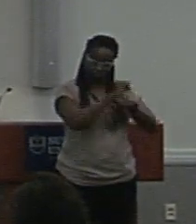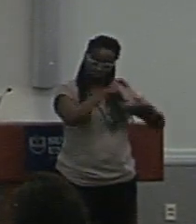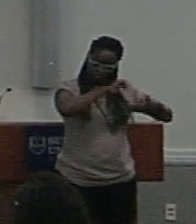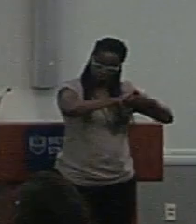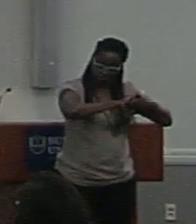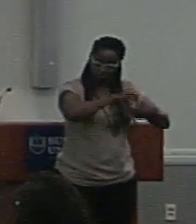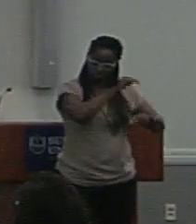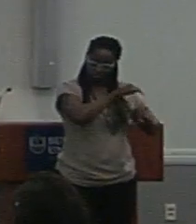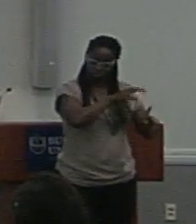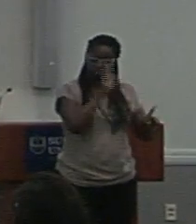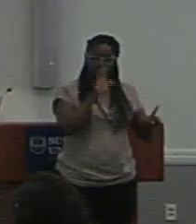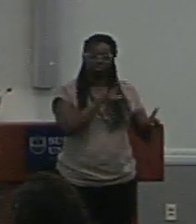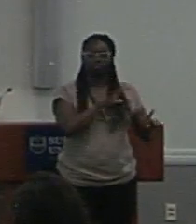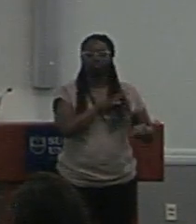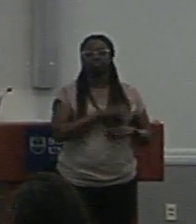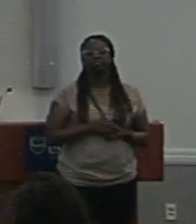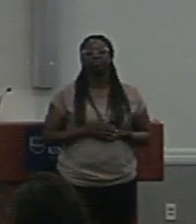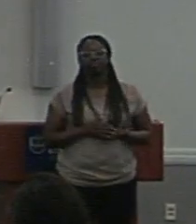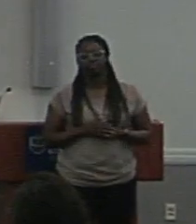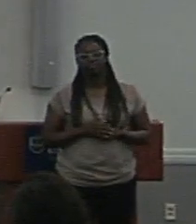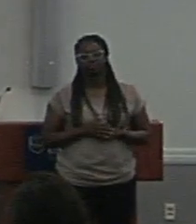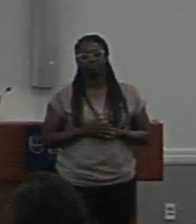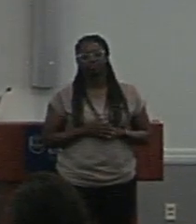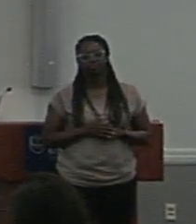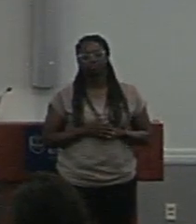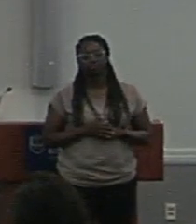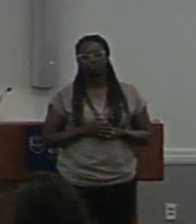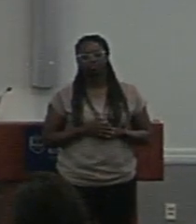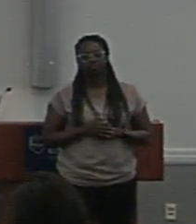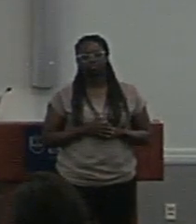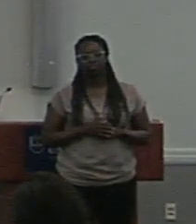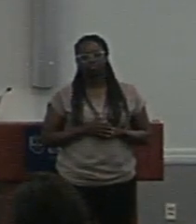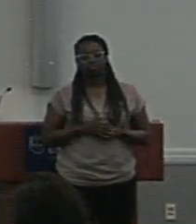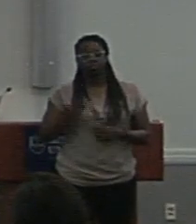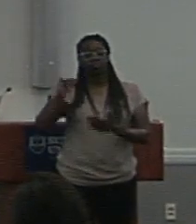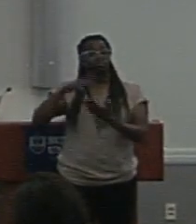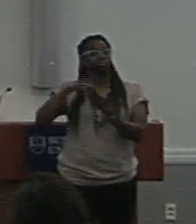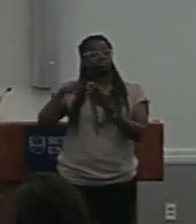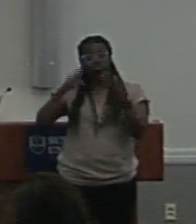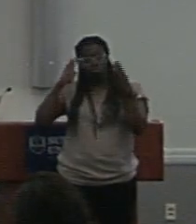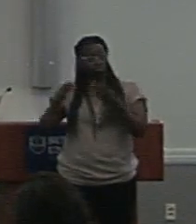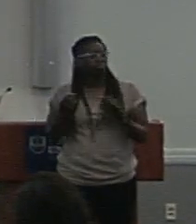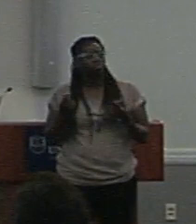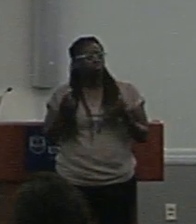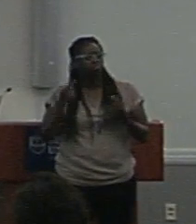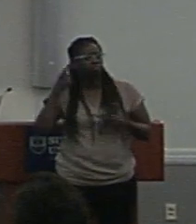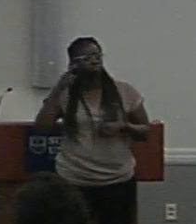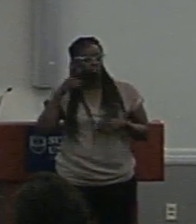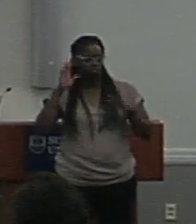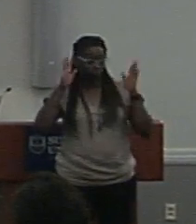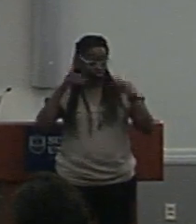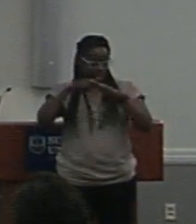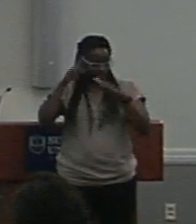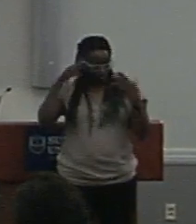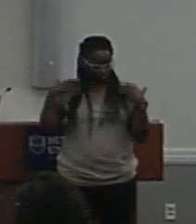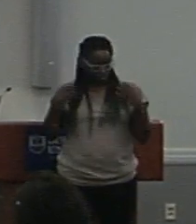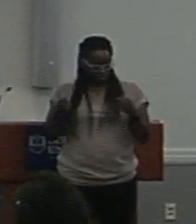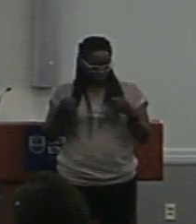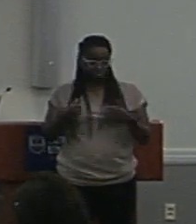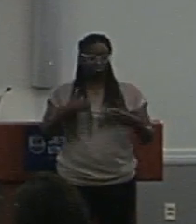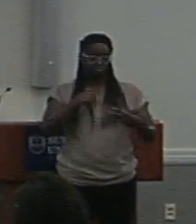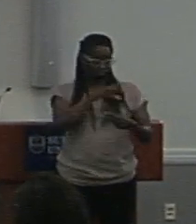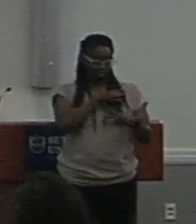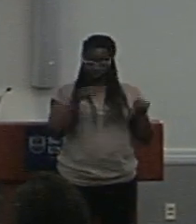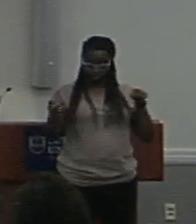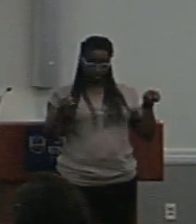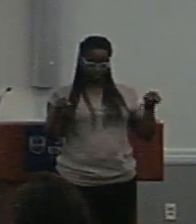committee. This program embeds a mental health clinician with the police when they respond to mental health calls.